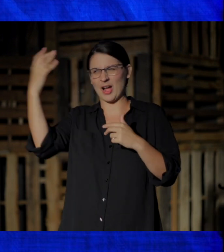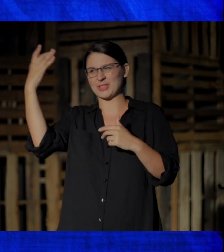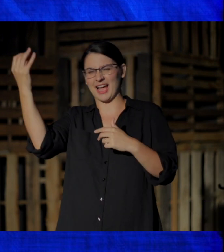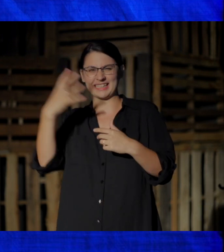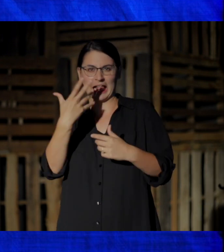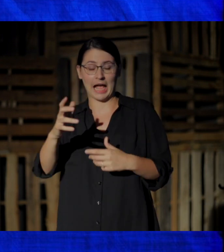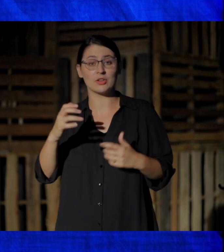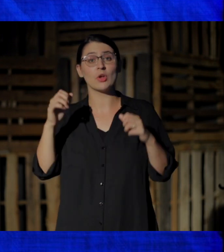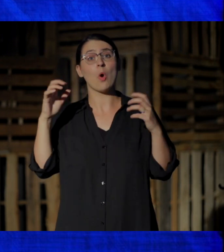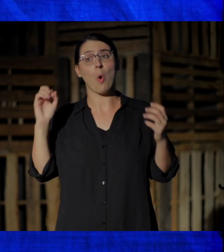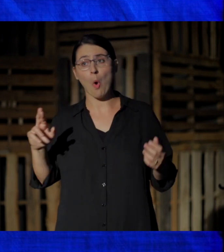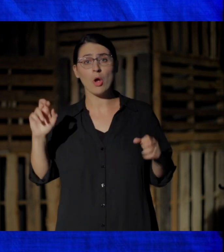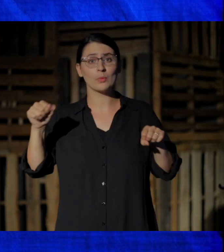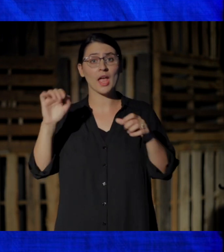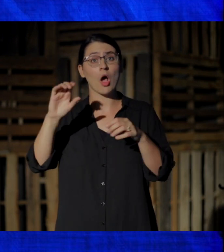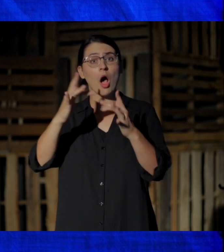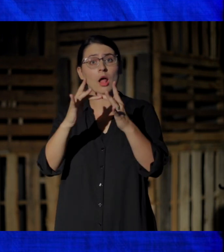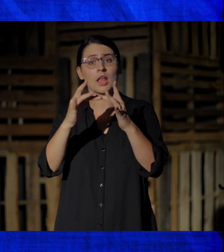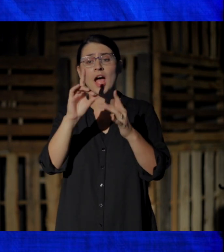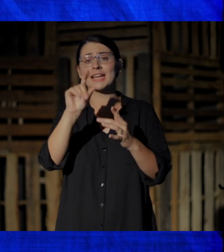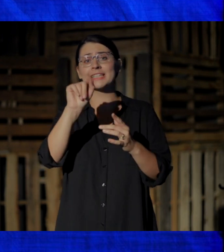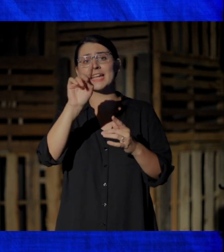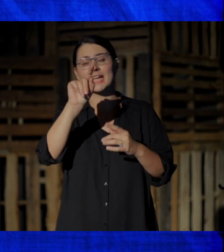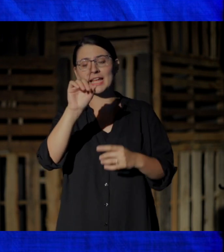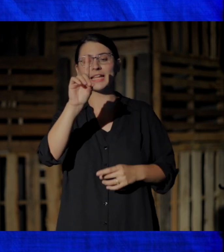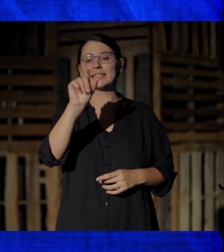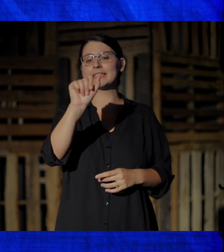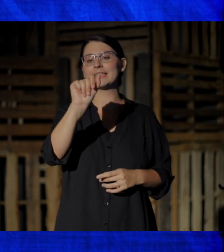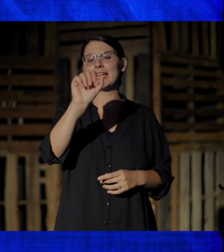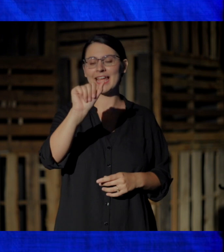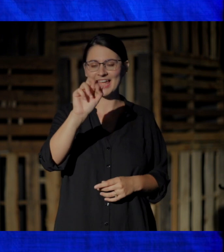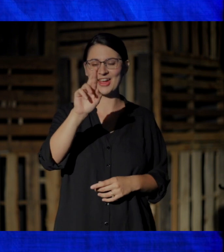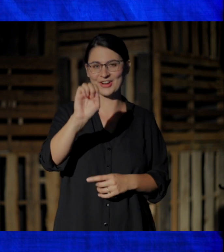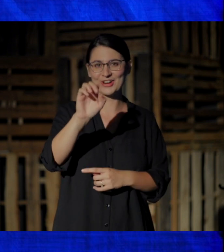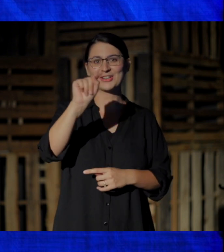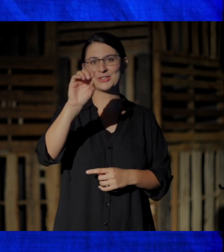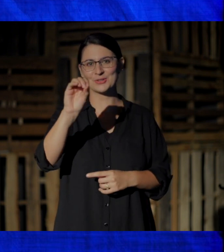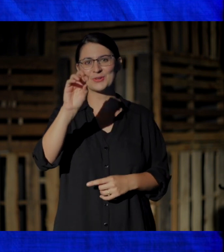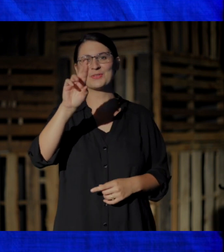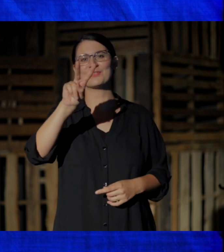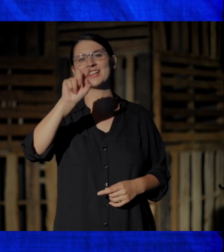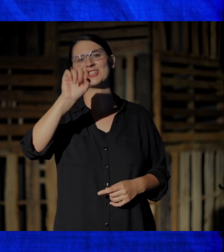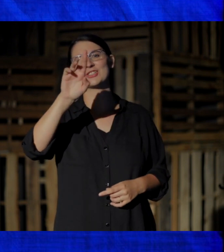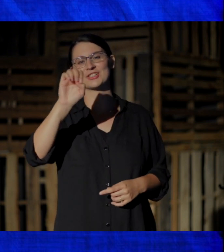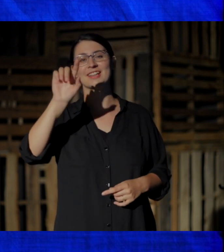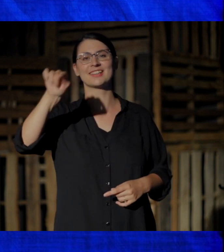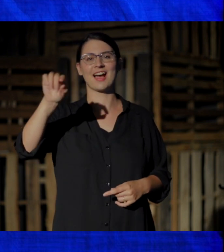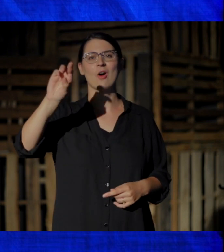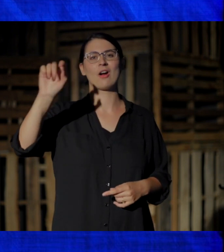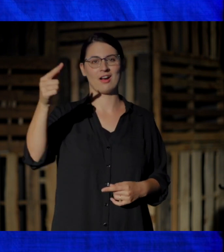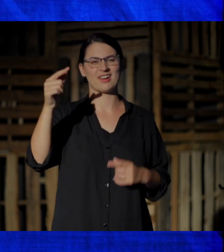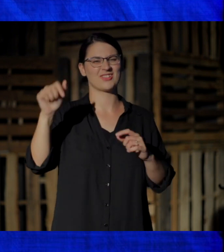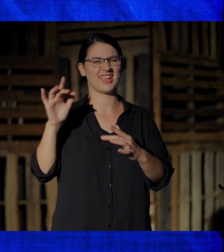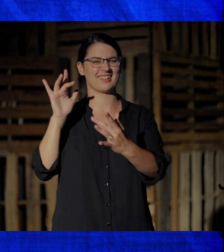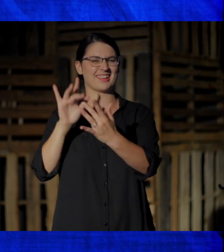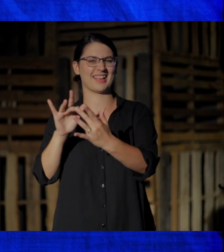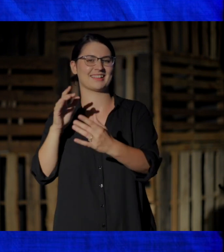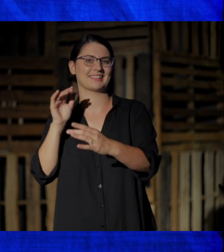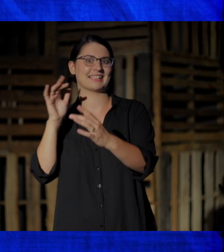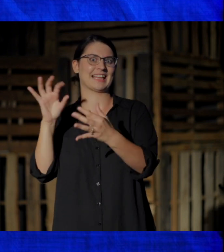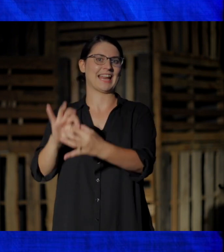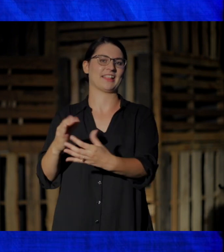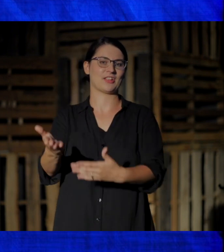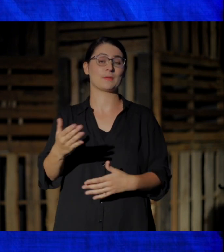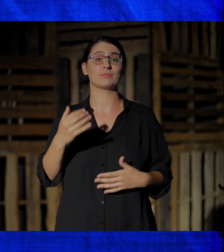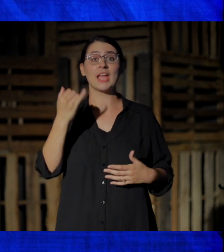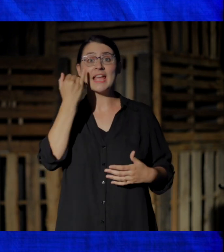daretoventure.org. We have a new to Venture link that you can tab there and send your information to us that way. Also, if you are interested in joining one of the life groups